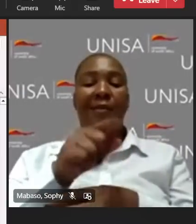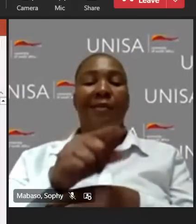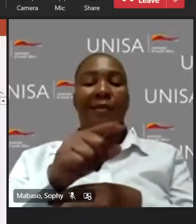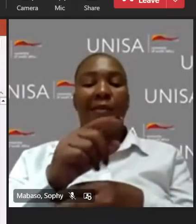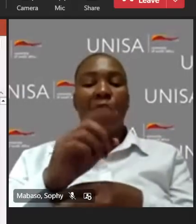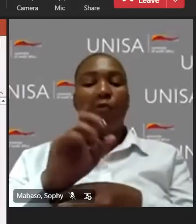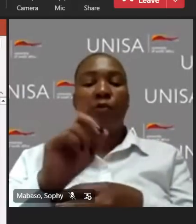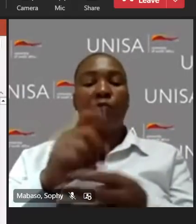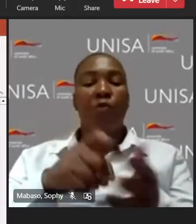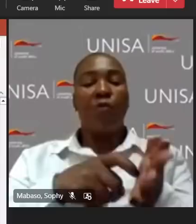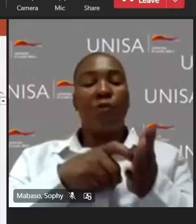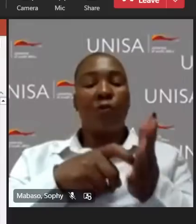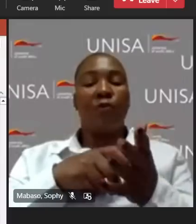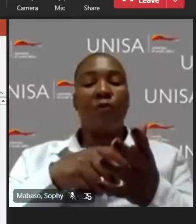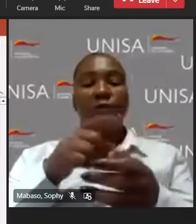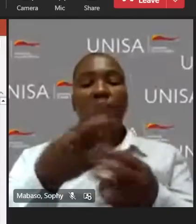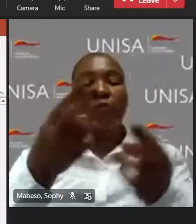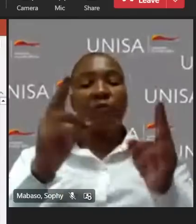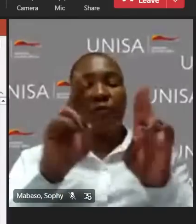acknowledged.